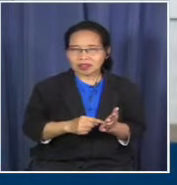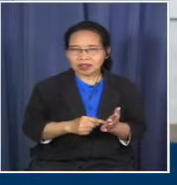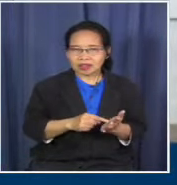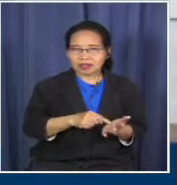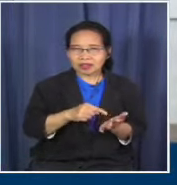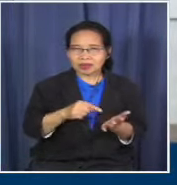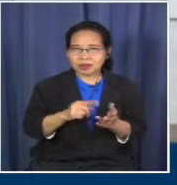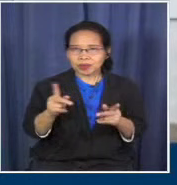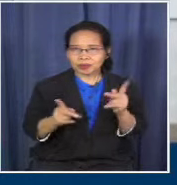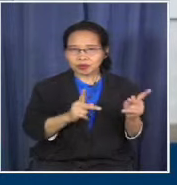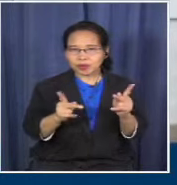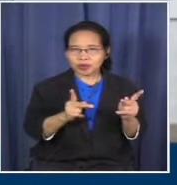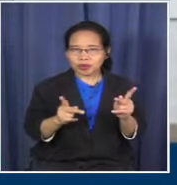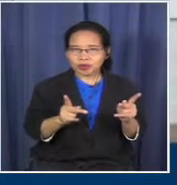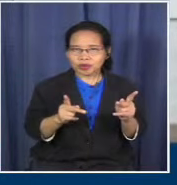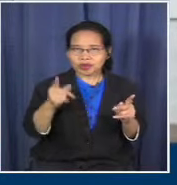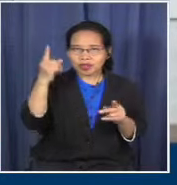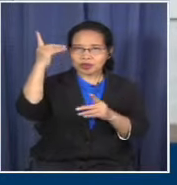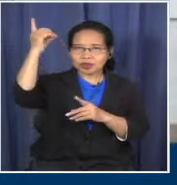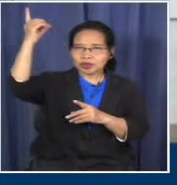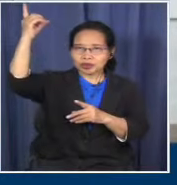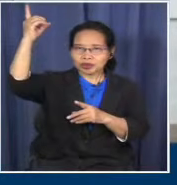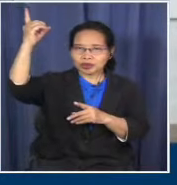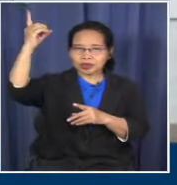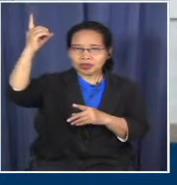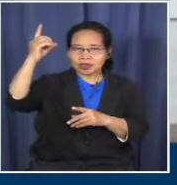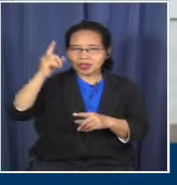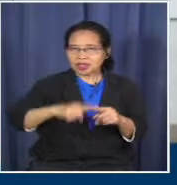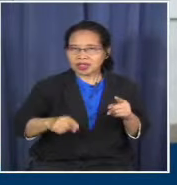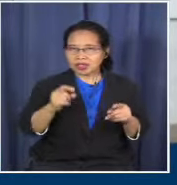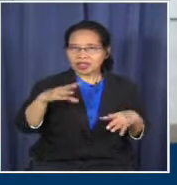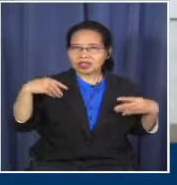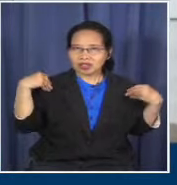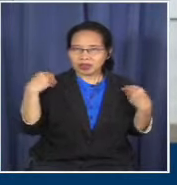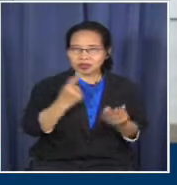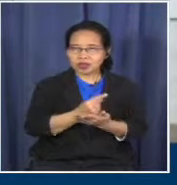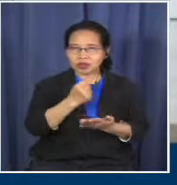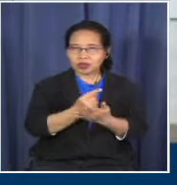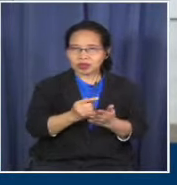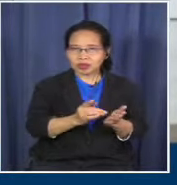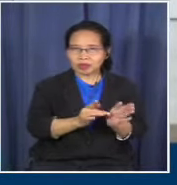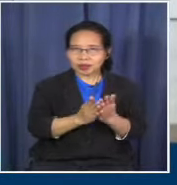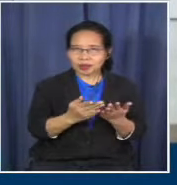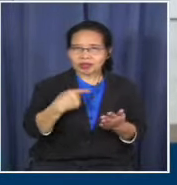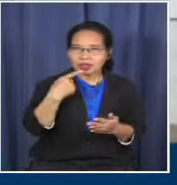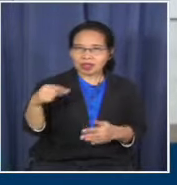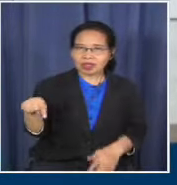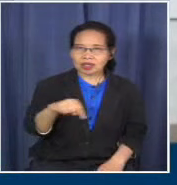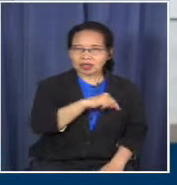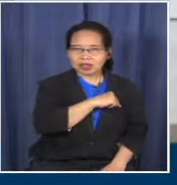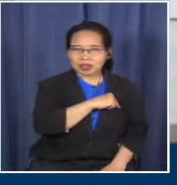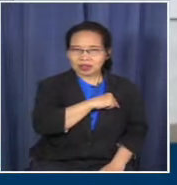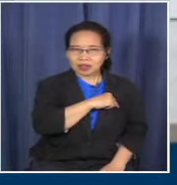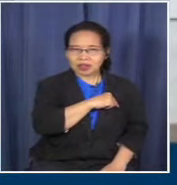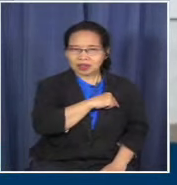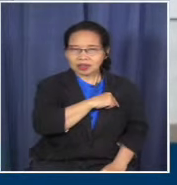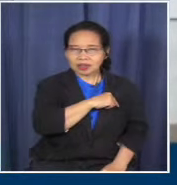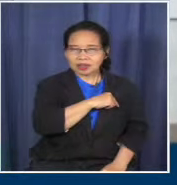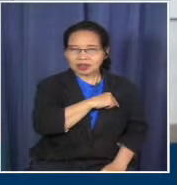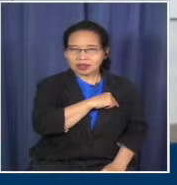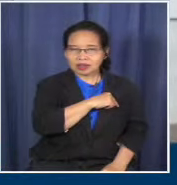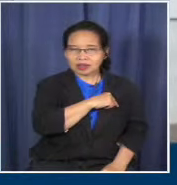These are people with delusions who cannot accept the truth that the Bible tells us.